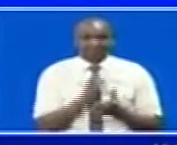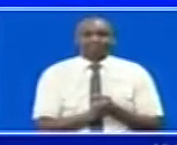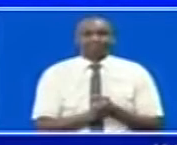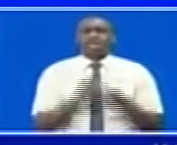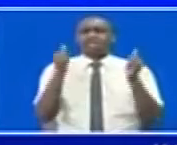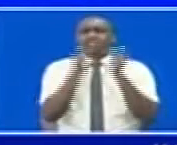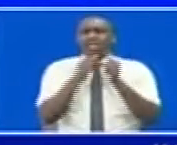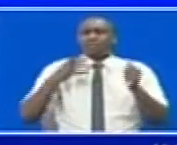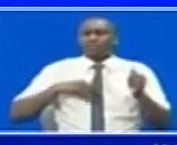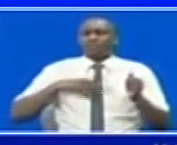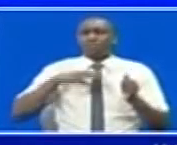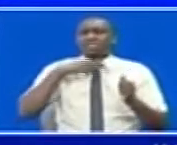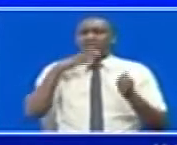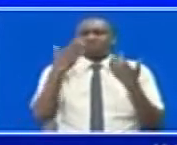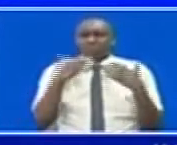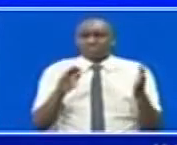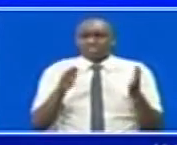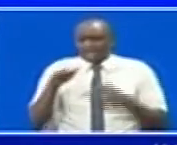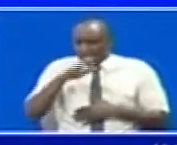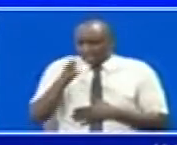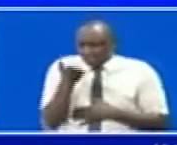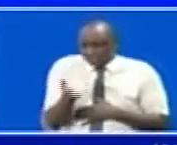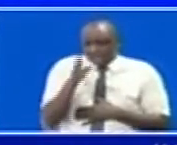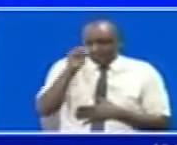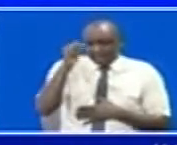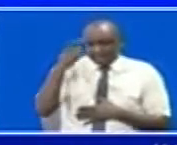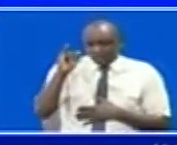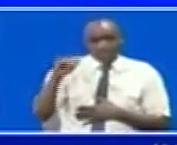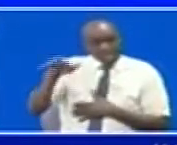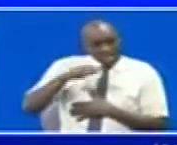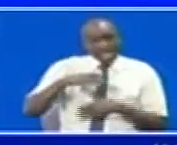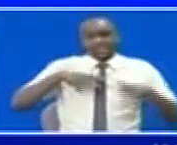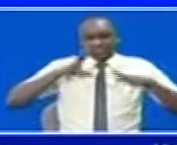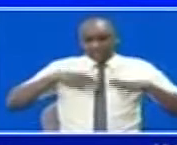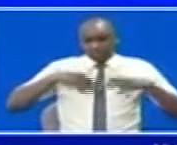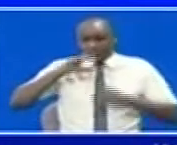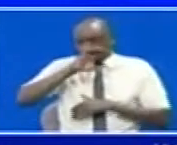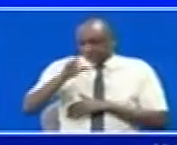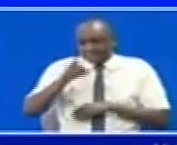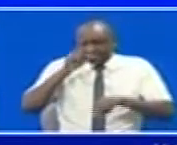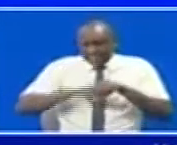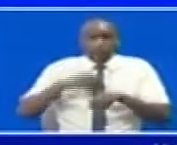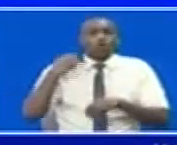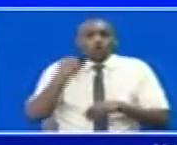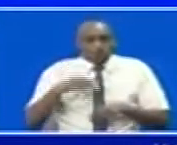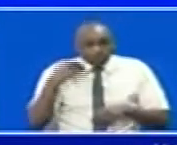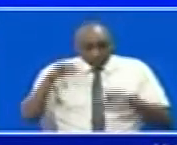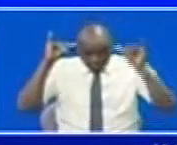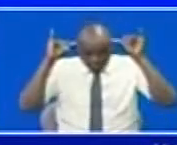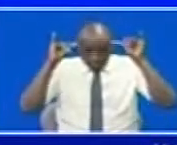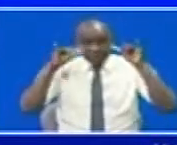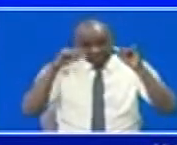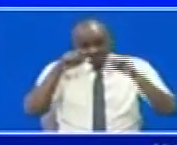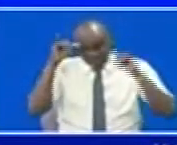10 people have reportedly been killed at Kum and Baragoi areas in Samburu County after bandits attacked the area